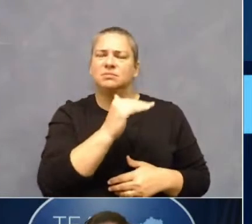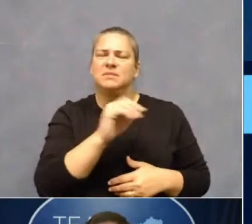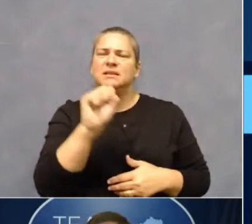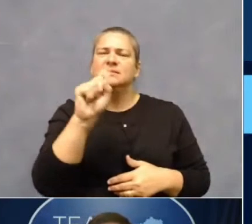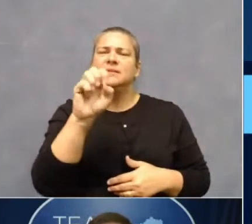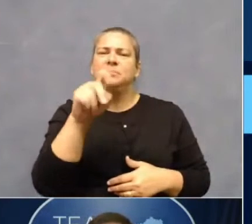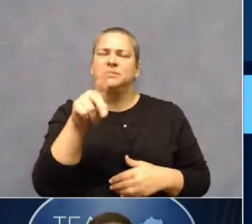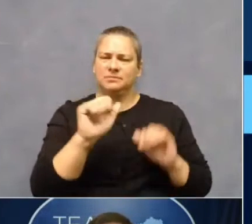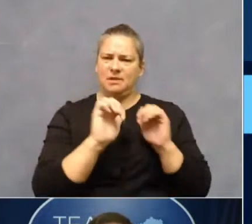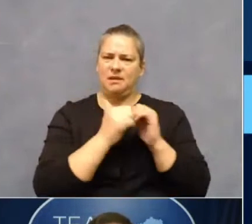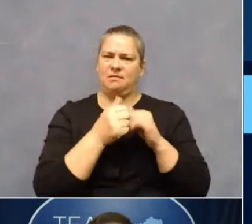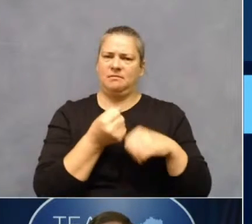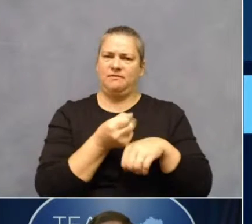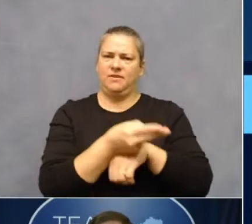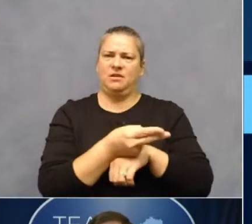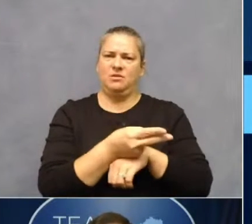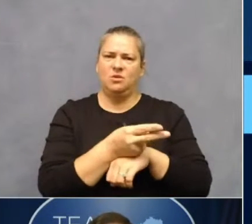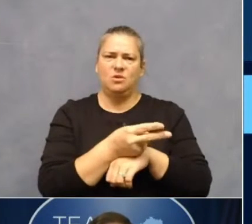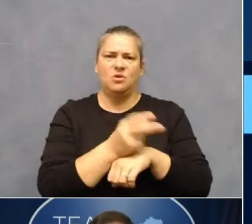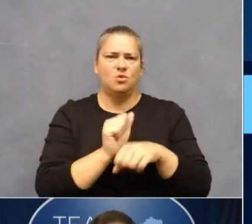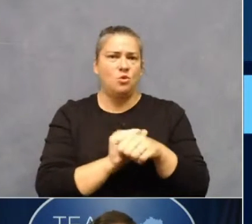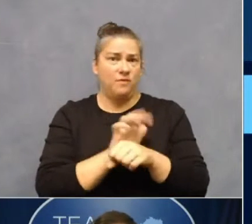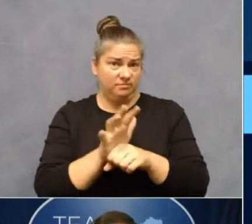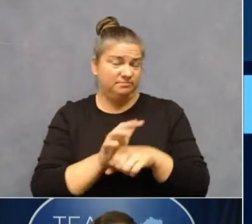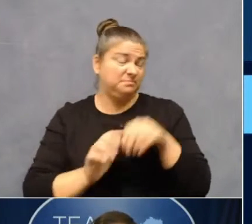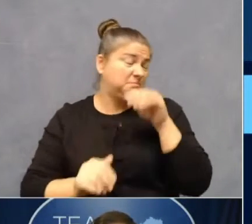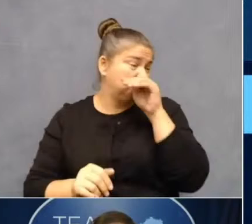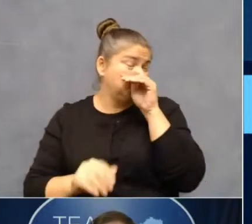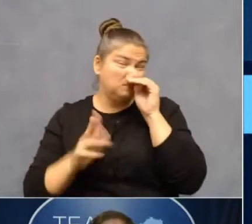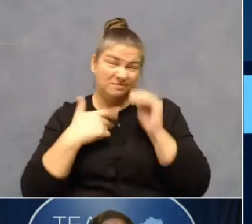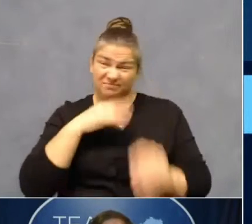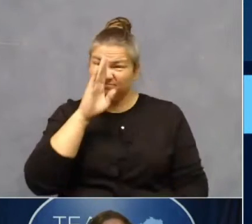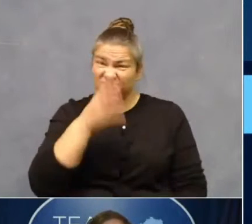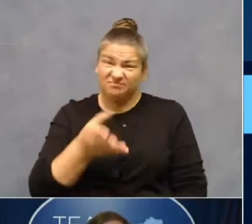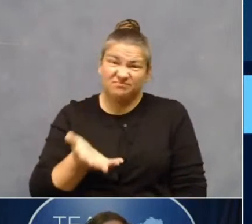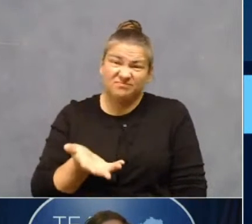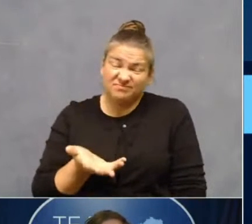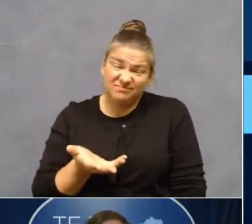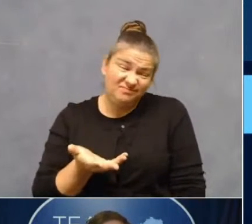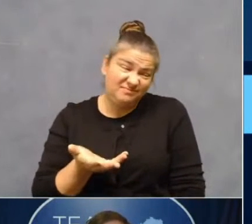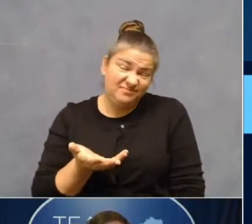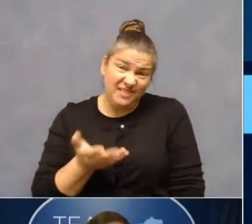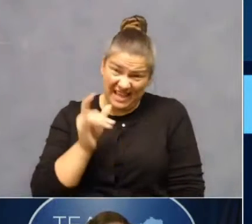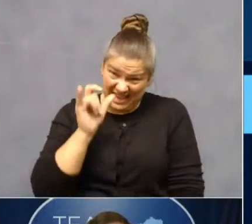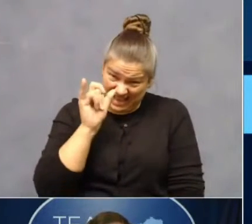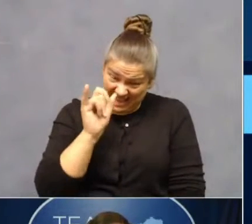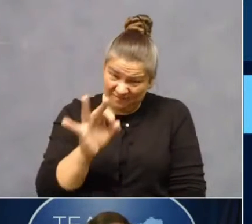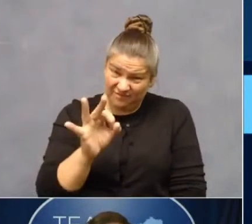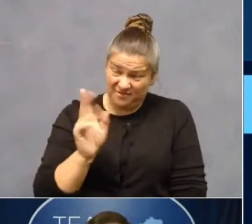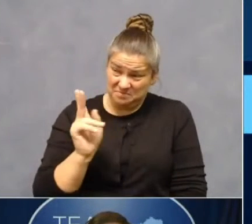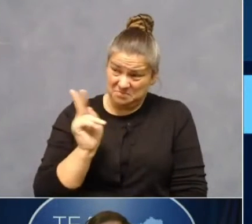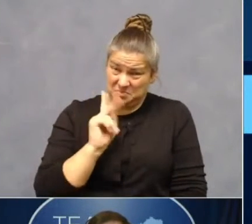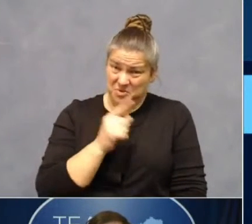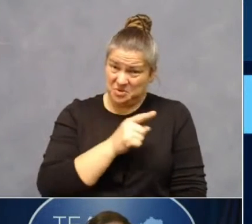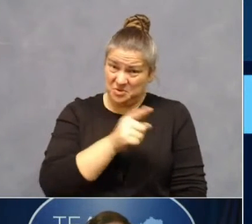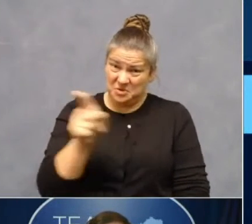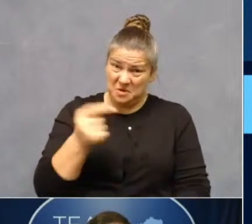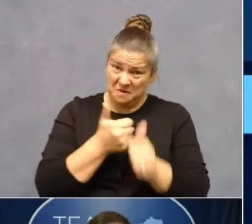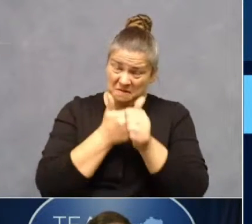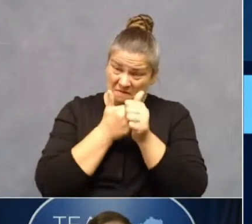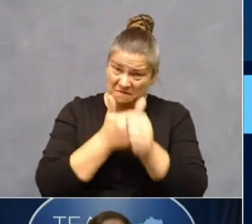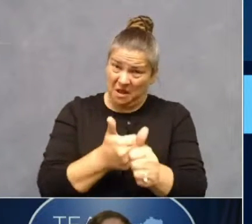COVID-19. I'm gonna level with you. If more people would follow these